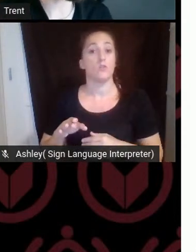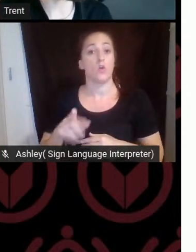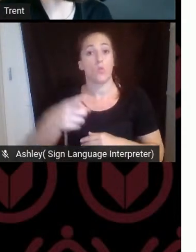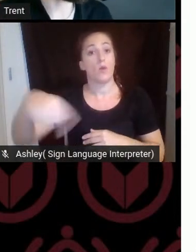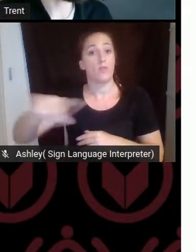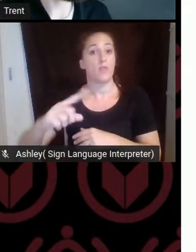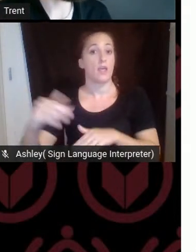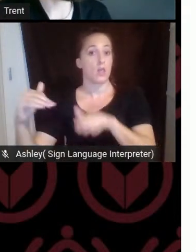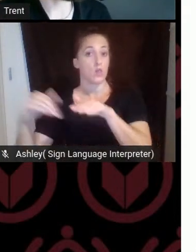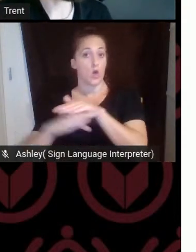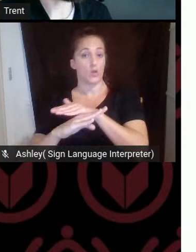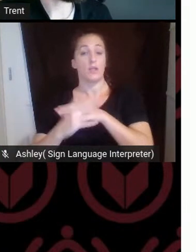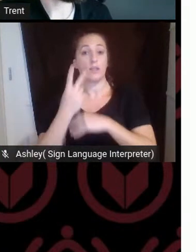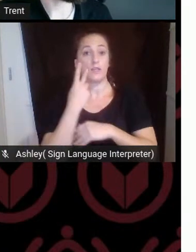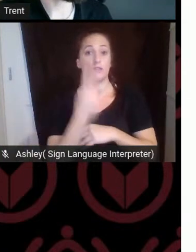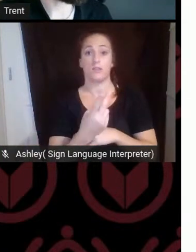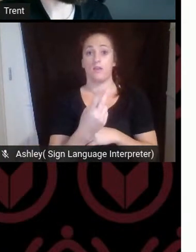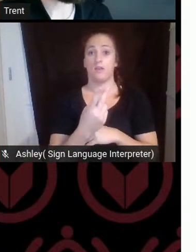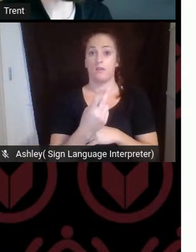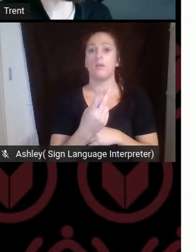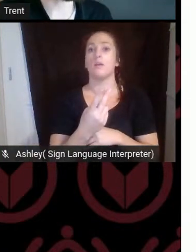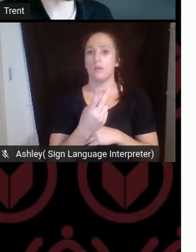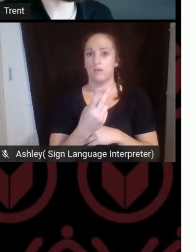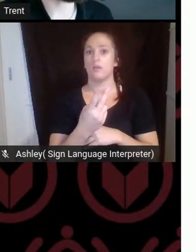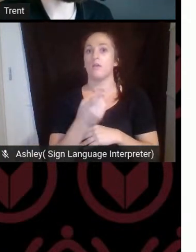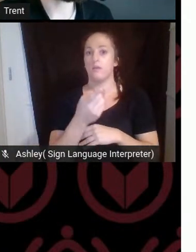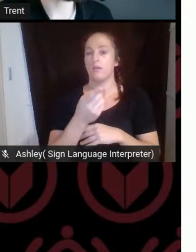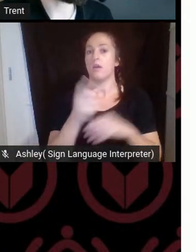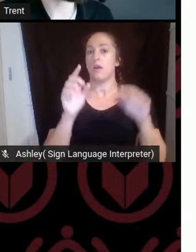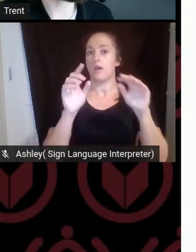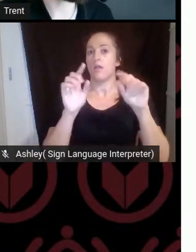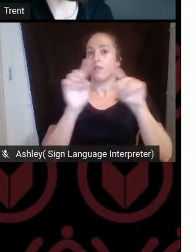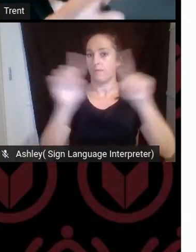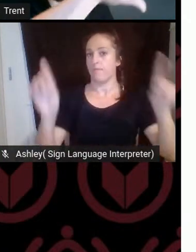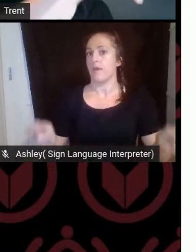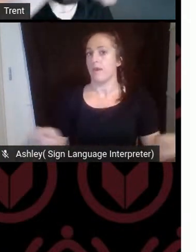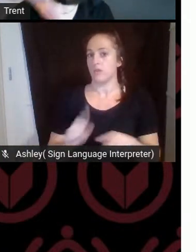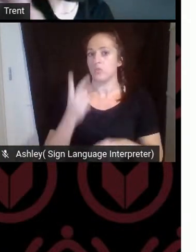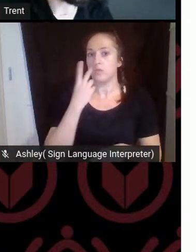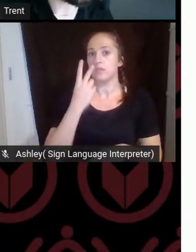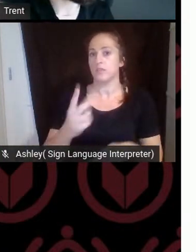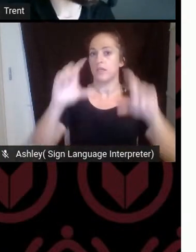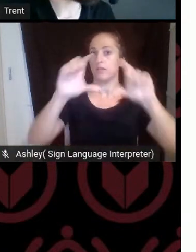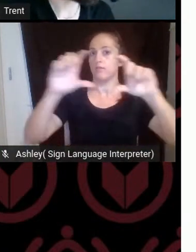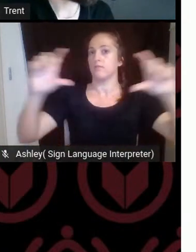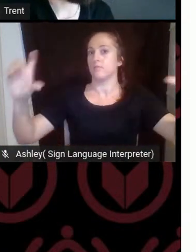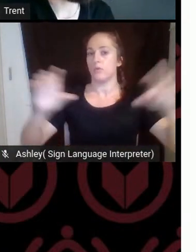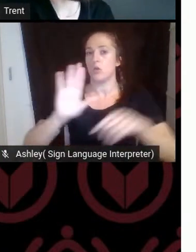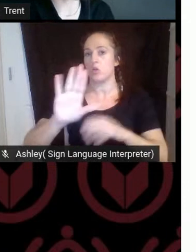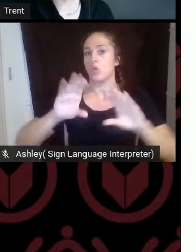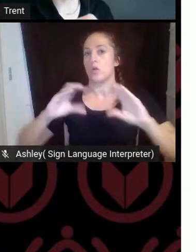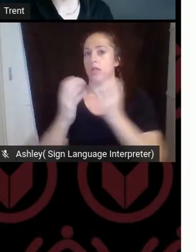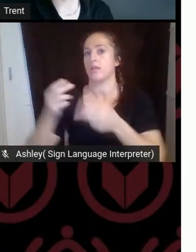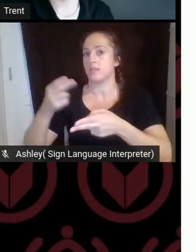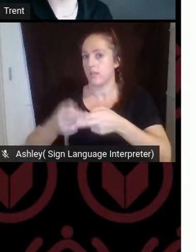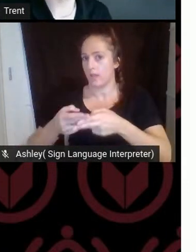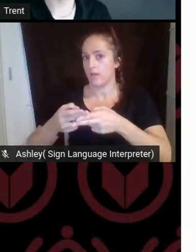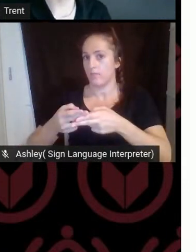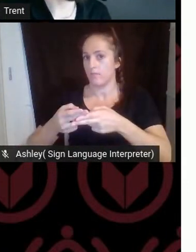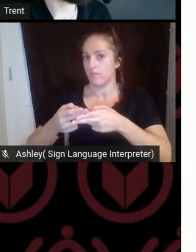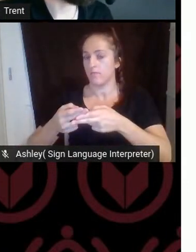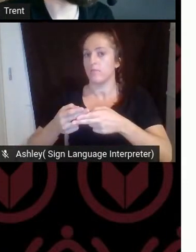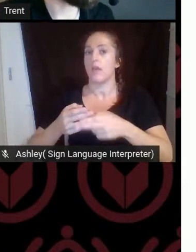Google Classroom is this right here, the Summer PD Practice Class, or the class name, your class name, and then their Meet